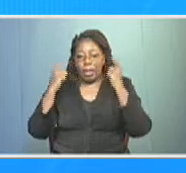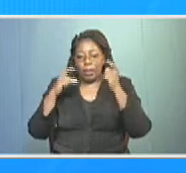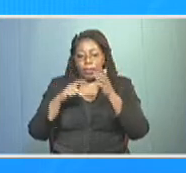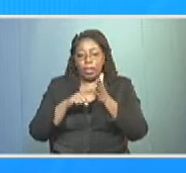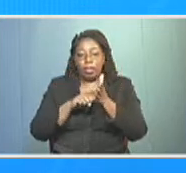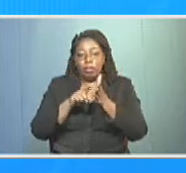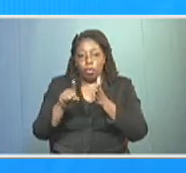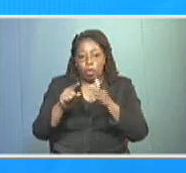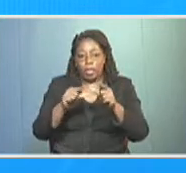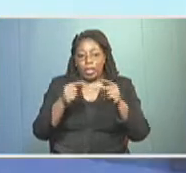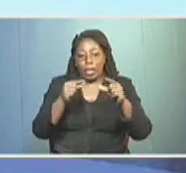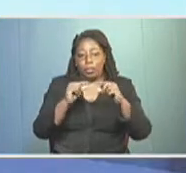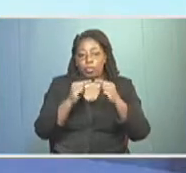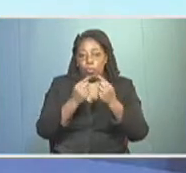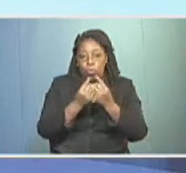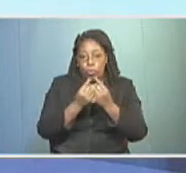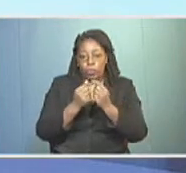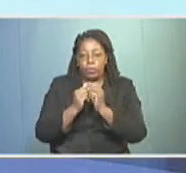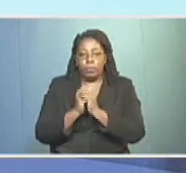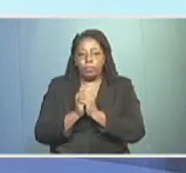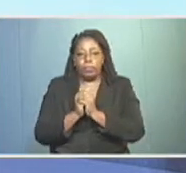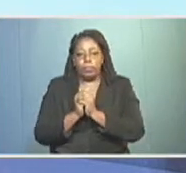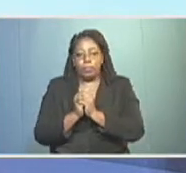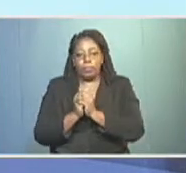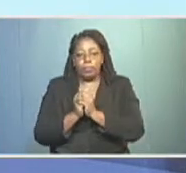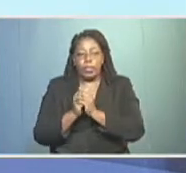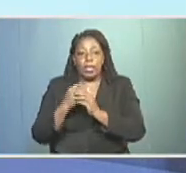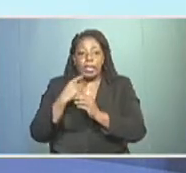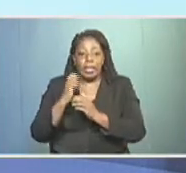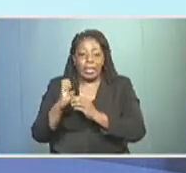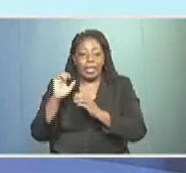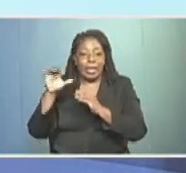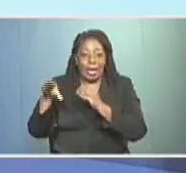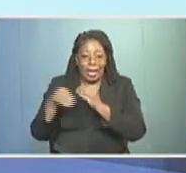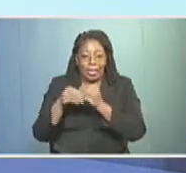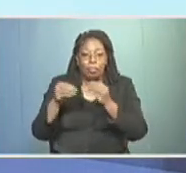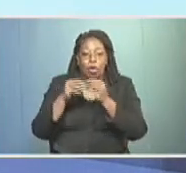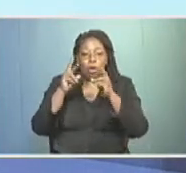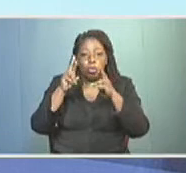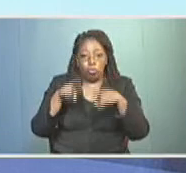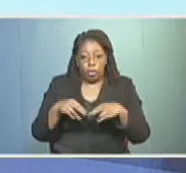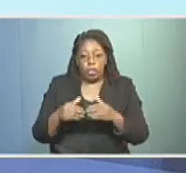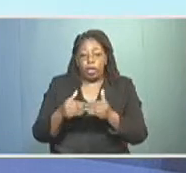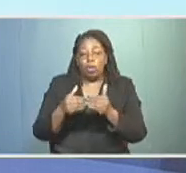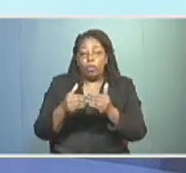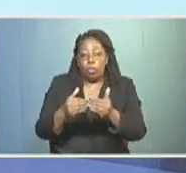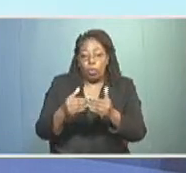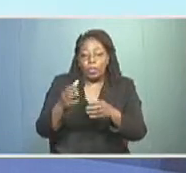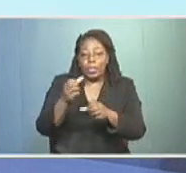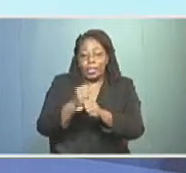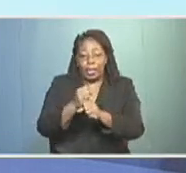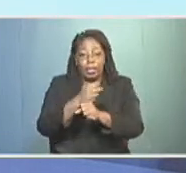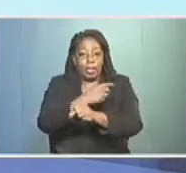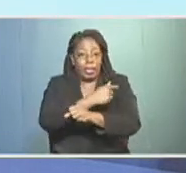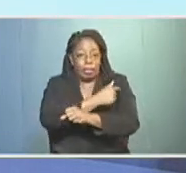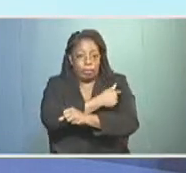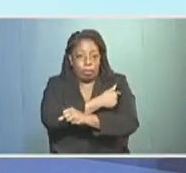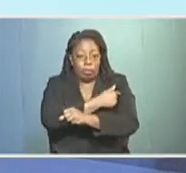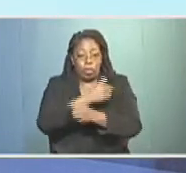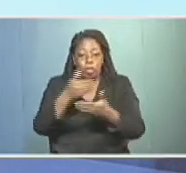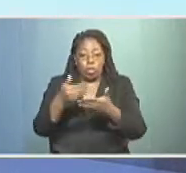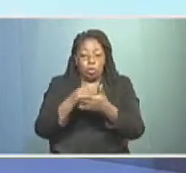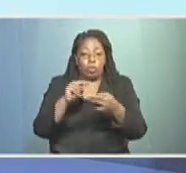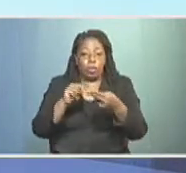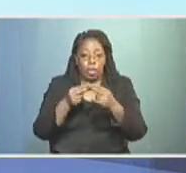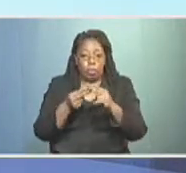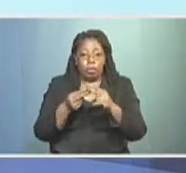large gatherings. Jellin added that more residents are stepping forward to get the jab. This as the latest